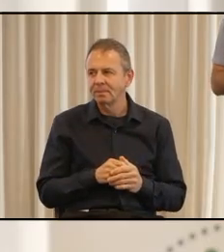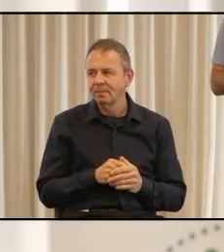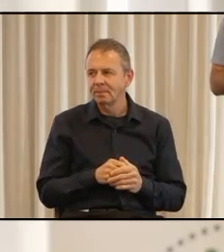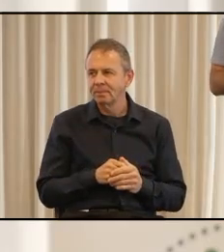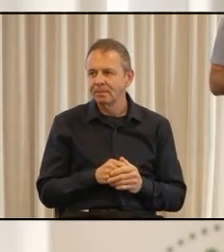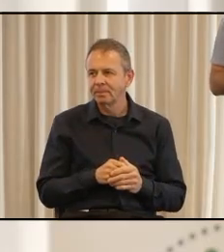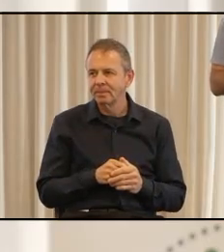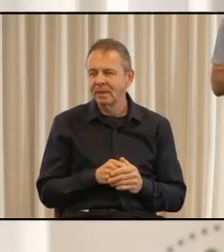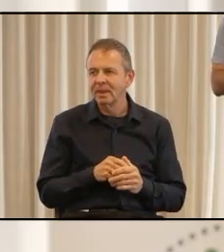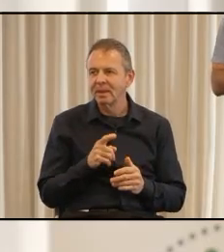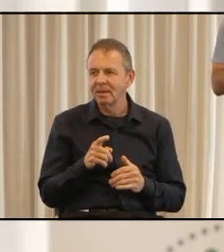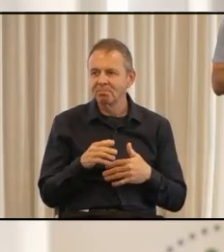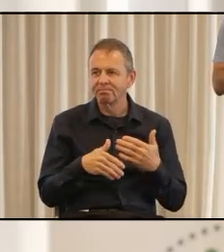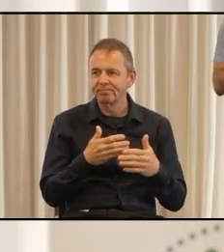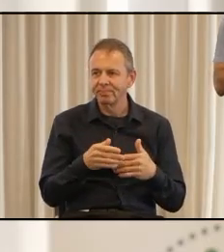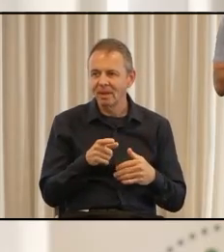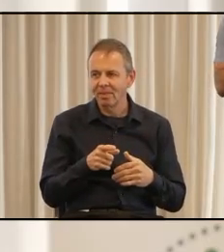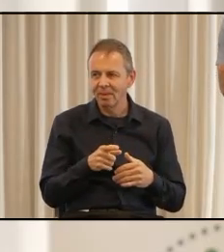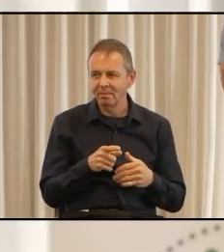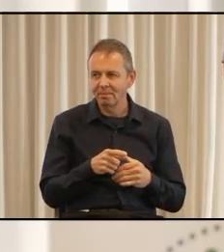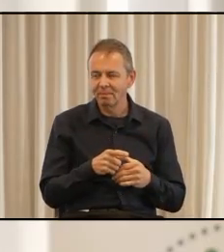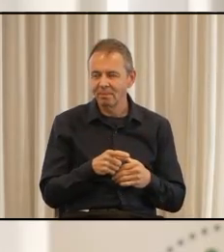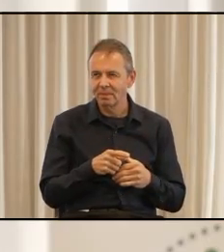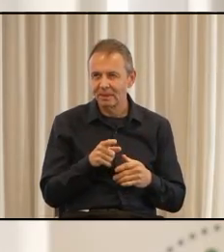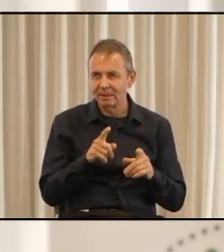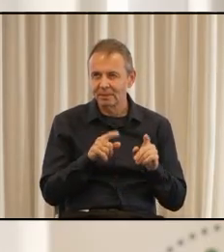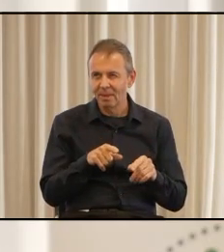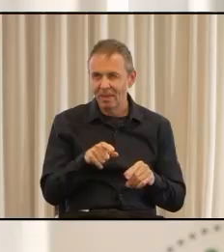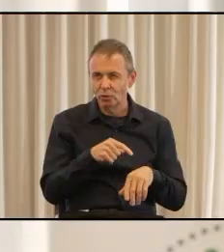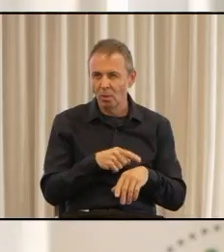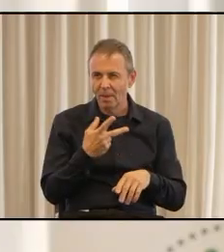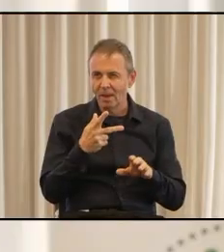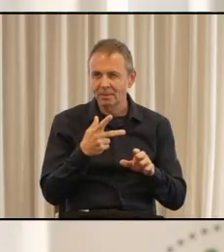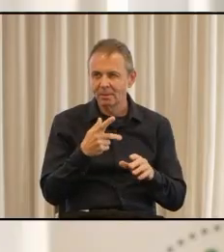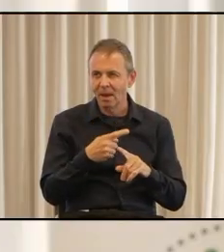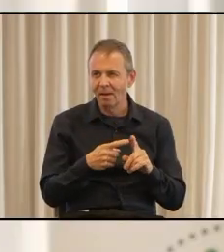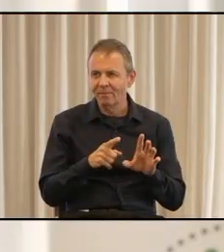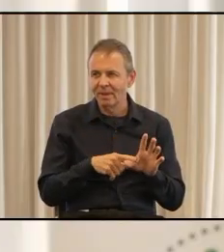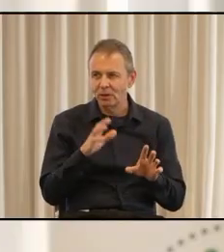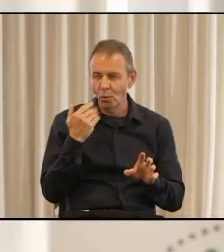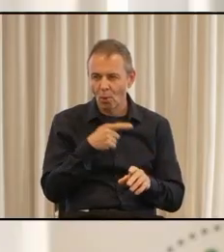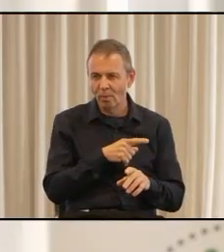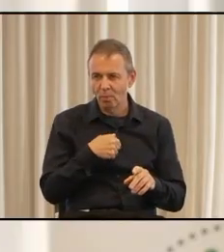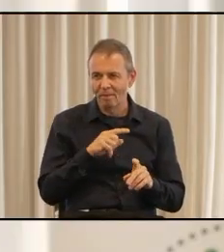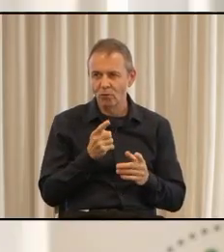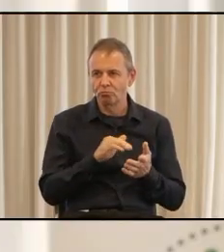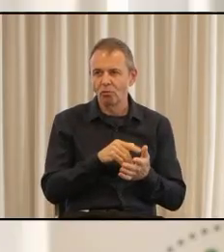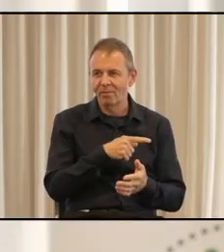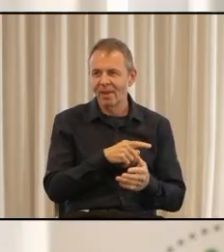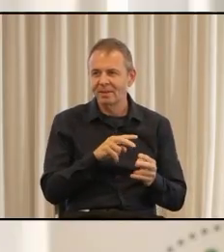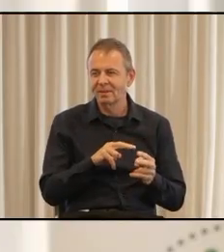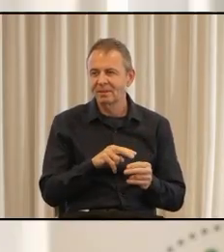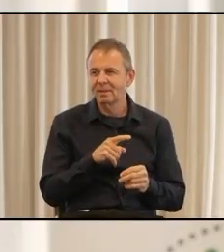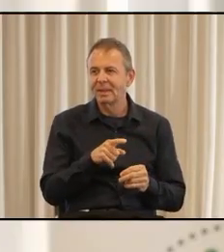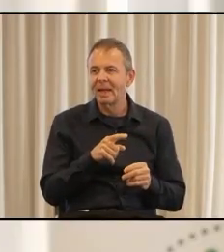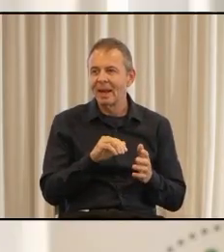It led to him, this is about 8.5 years ago, so very early on in my time in Townsville. It's led to him having a